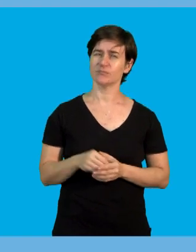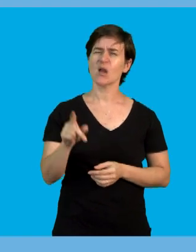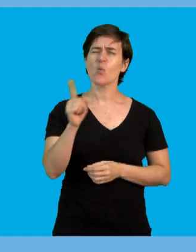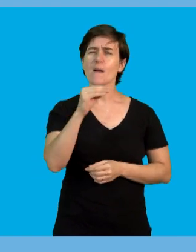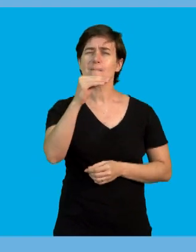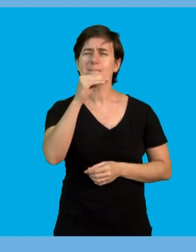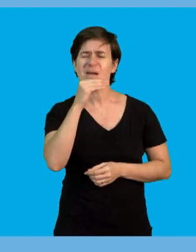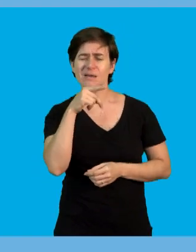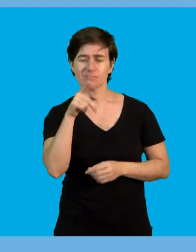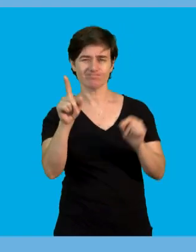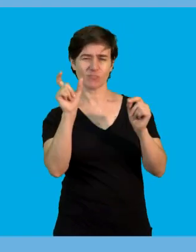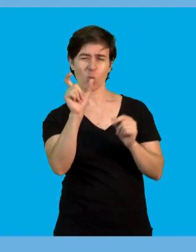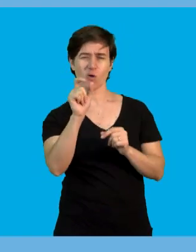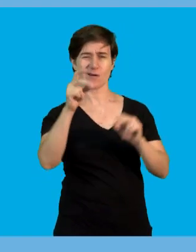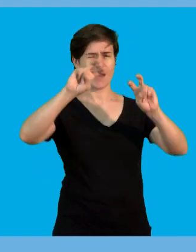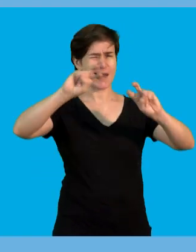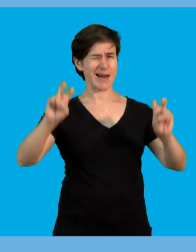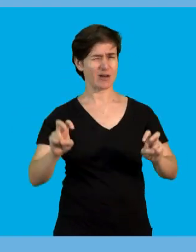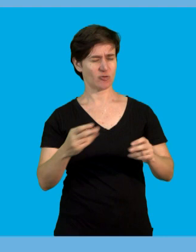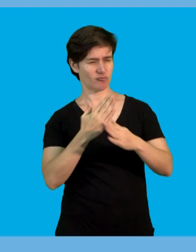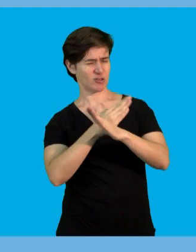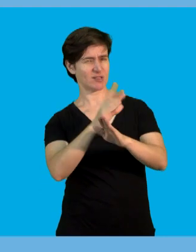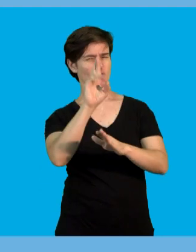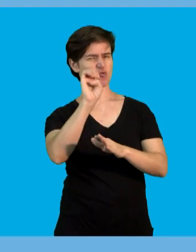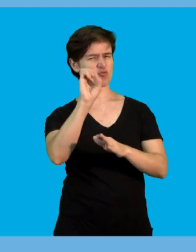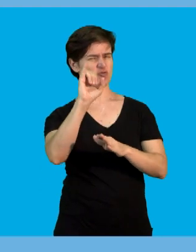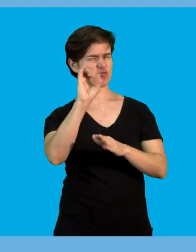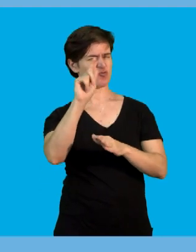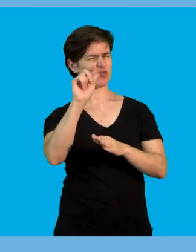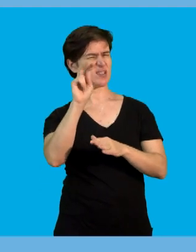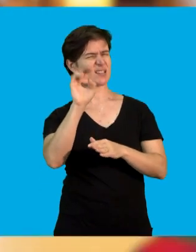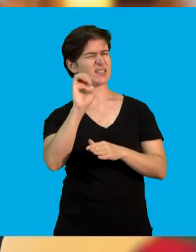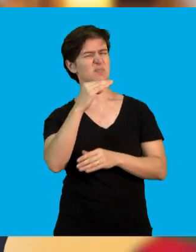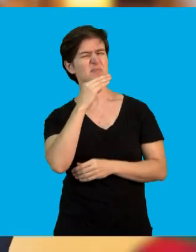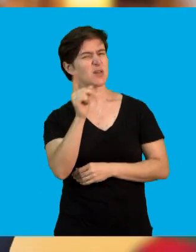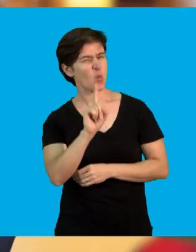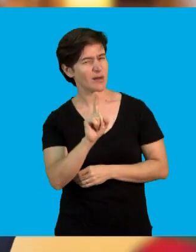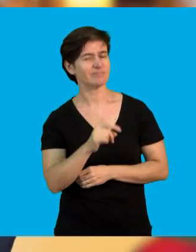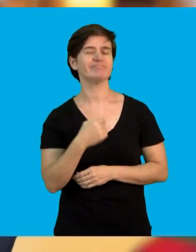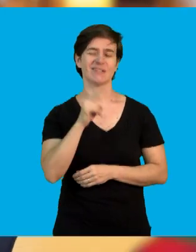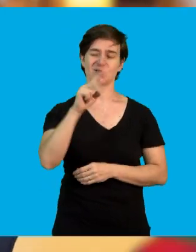what is meant by electrical resistance? You are going to answer this question for me, and I